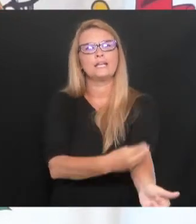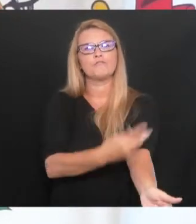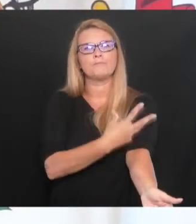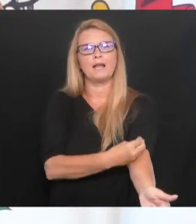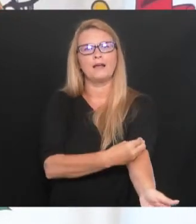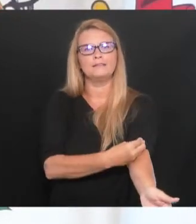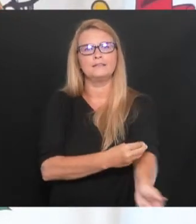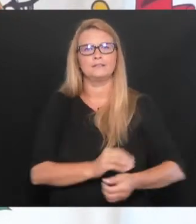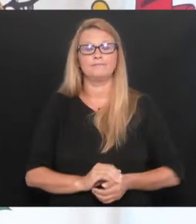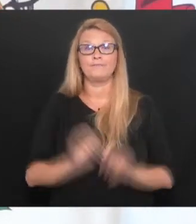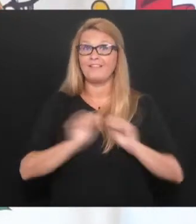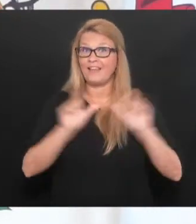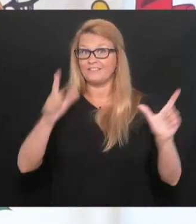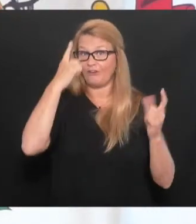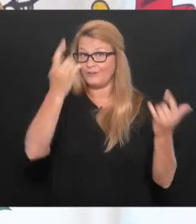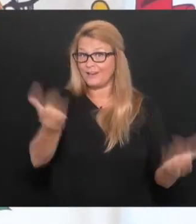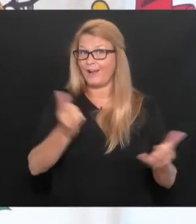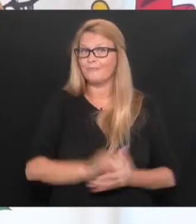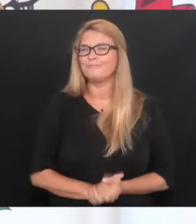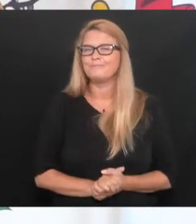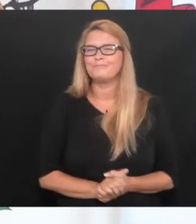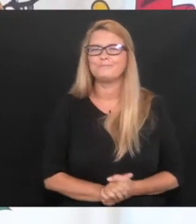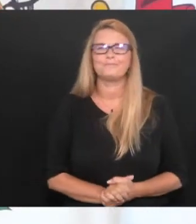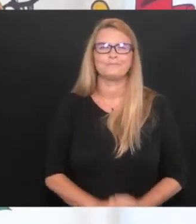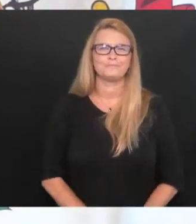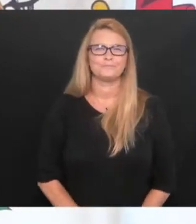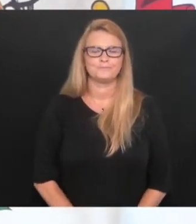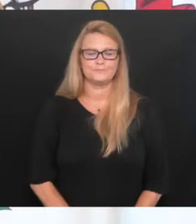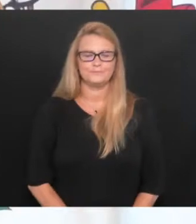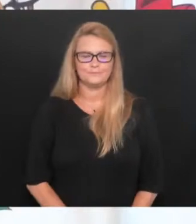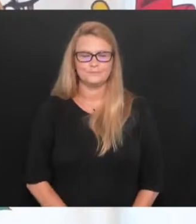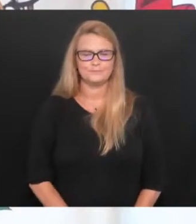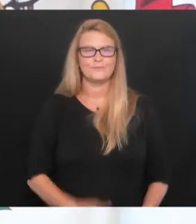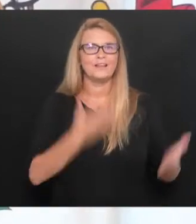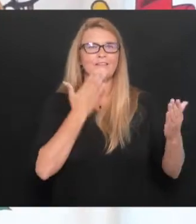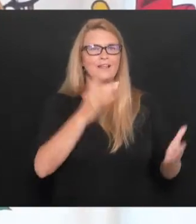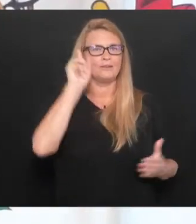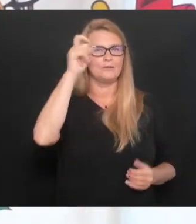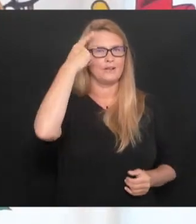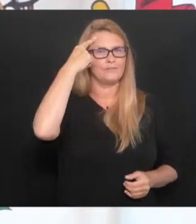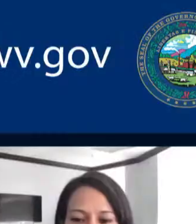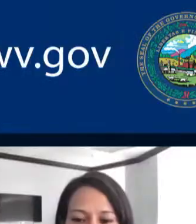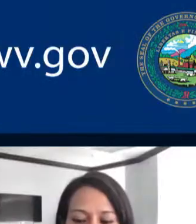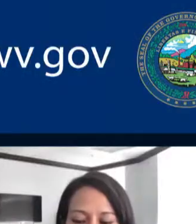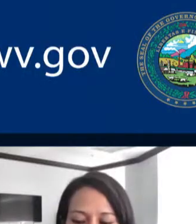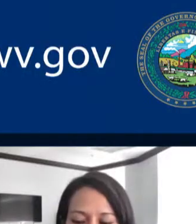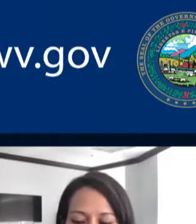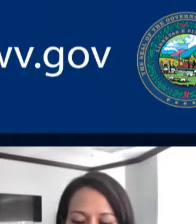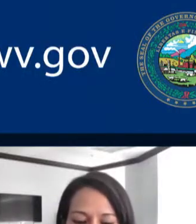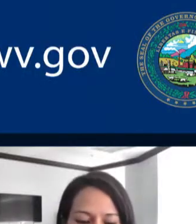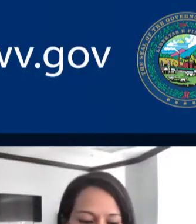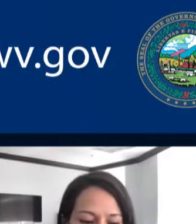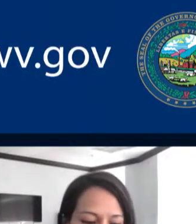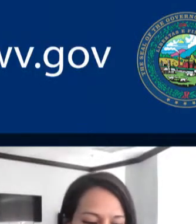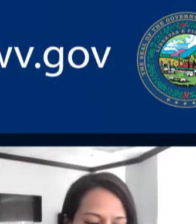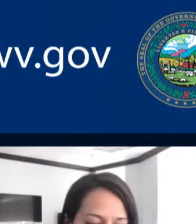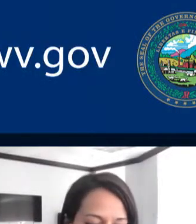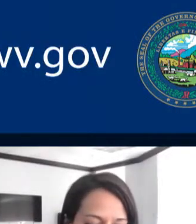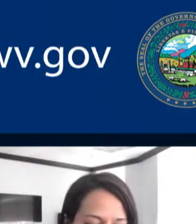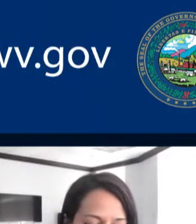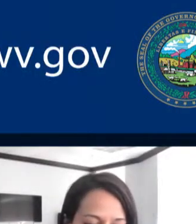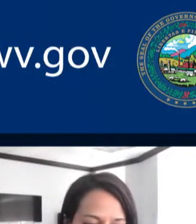But that's all I got right now. Thank you. All right, thank you, Governor. Let's now go to Dr. Clay Marsh, our coronavirus